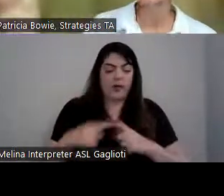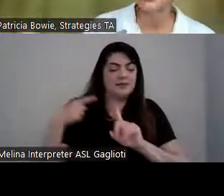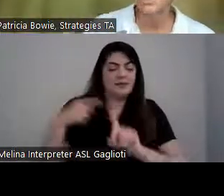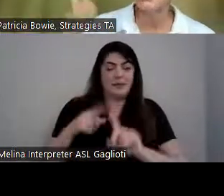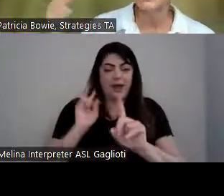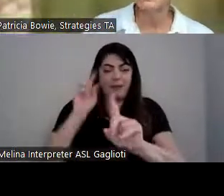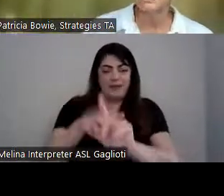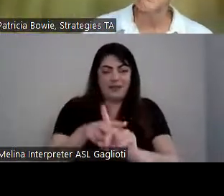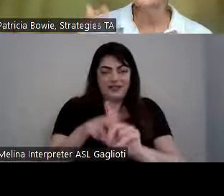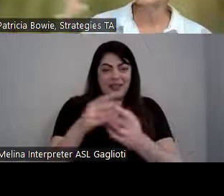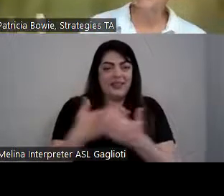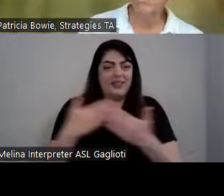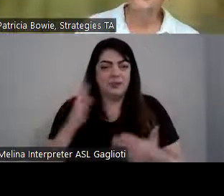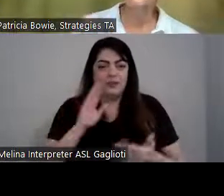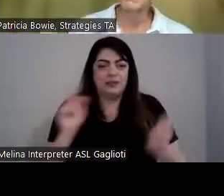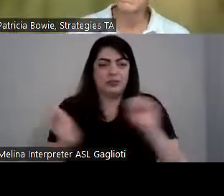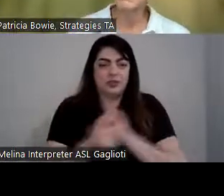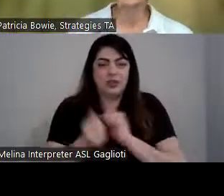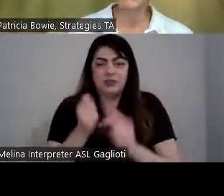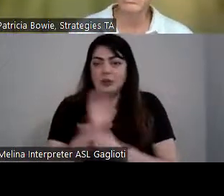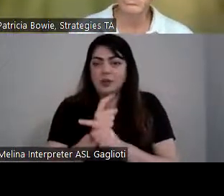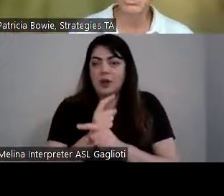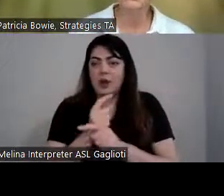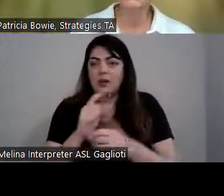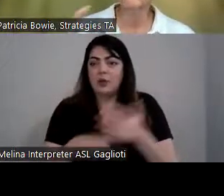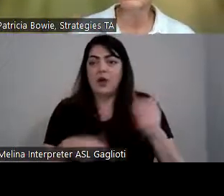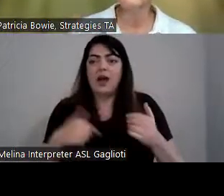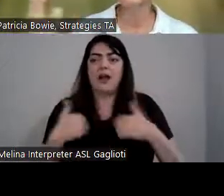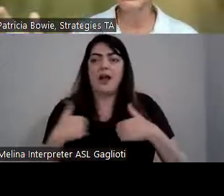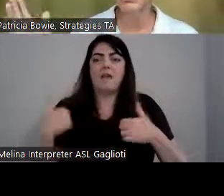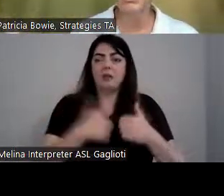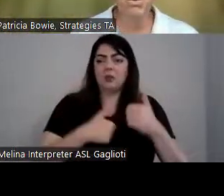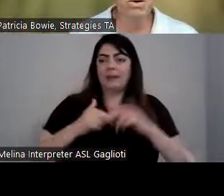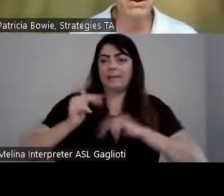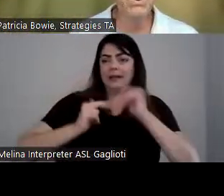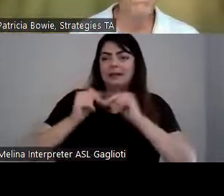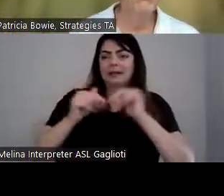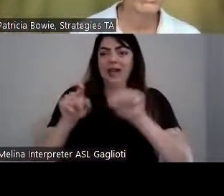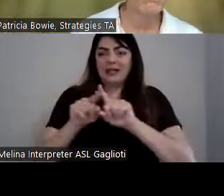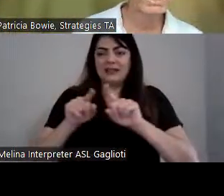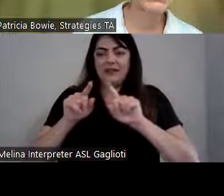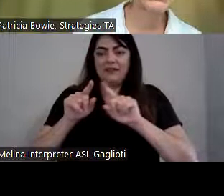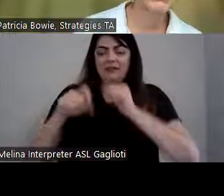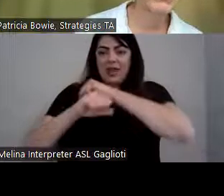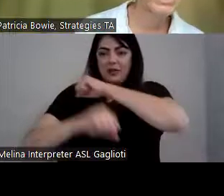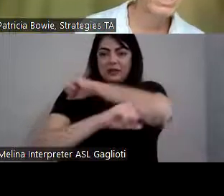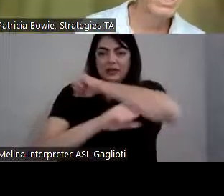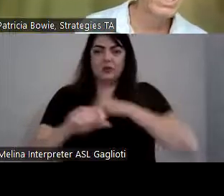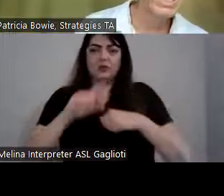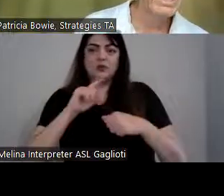going to be changing, right? So what have we built as a foundation to truly achieve our goals, right?